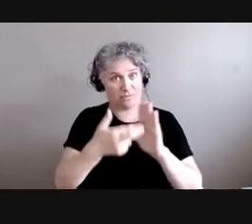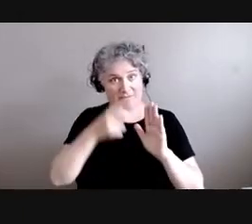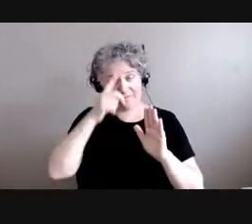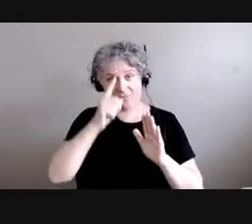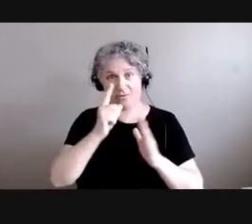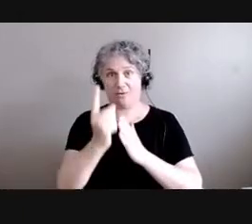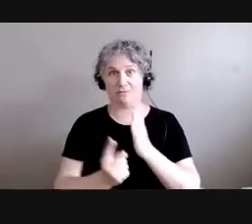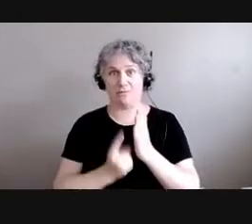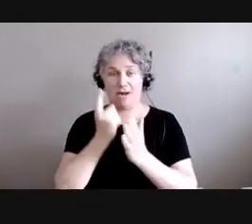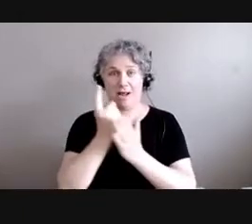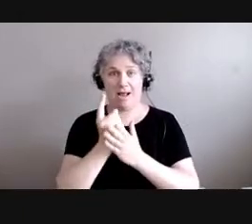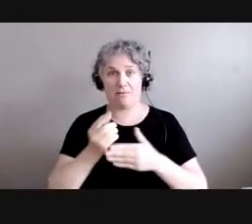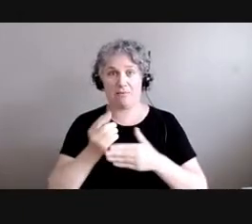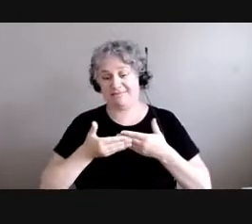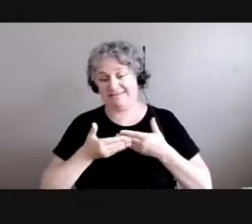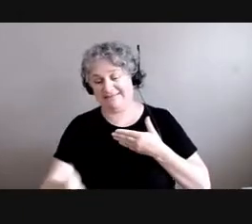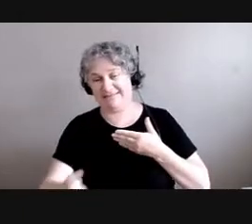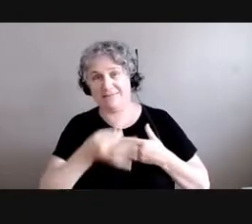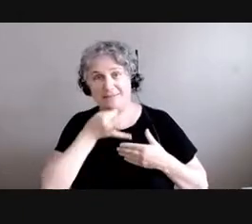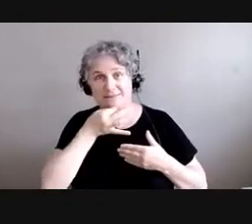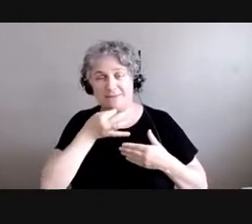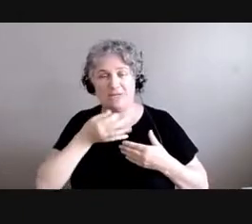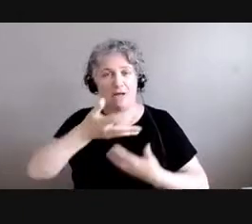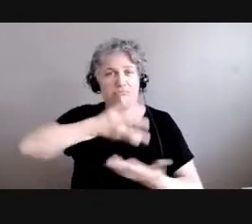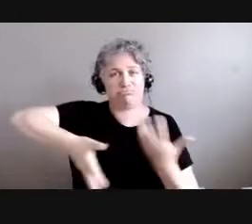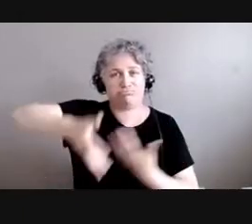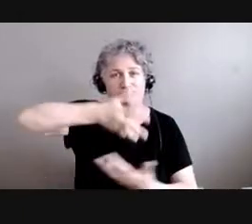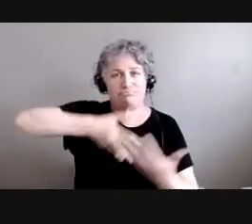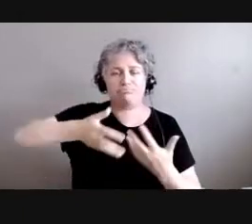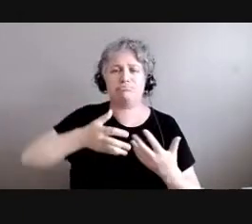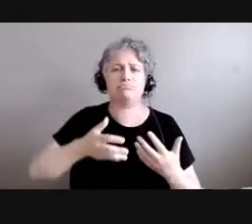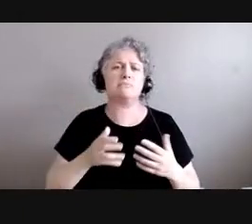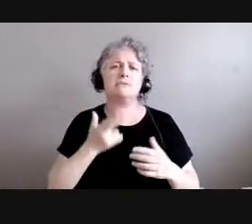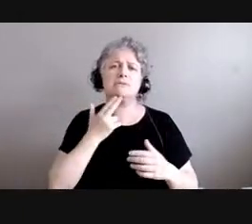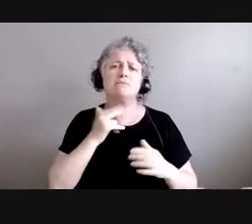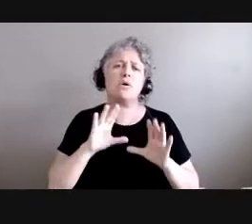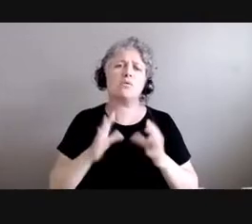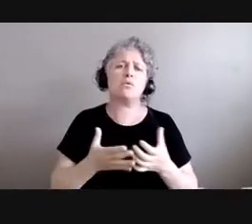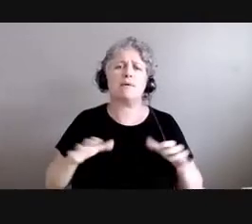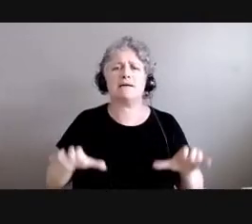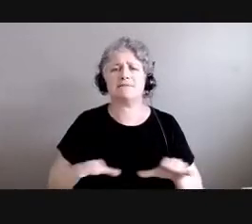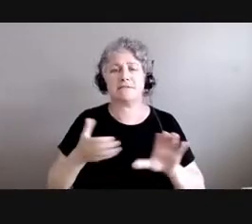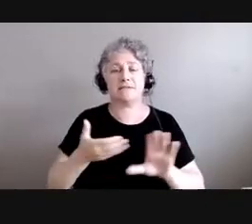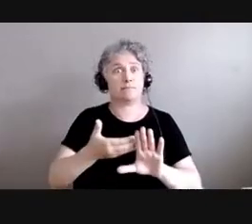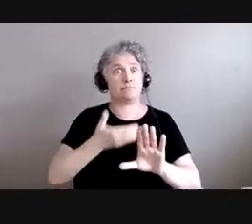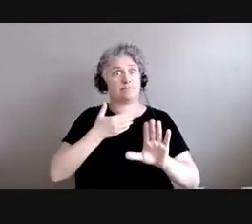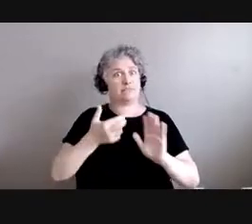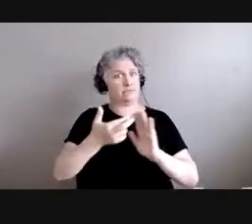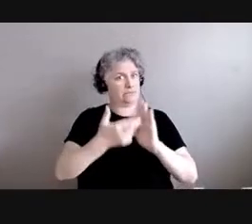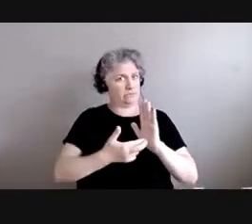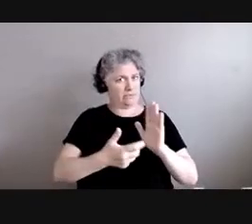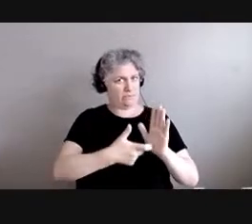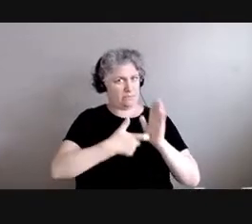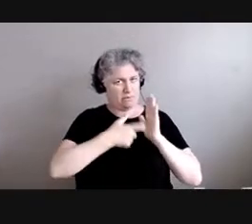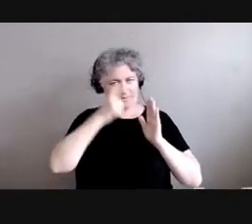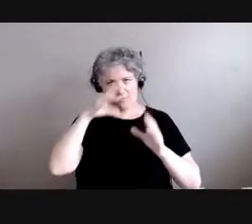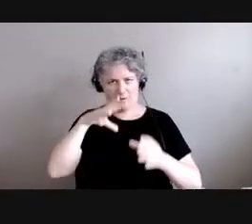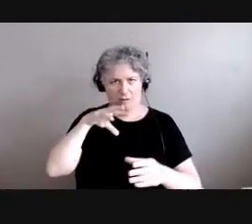started in just a few minutes. This is a small group activity that required pre-registration in order to